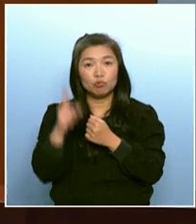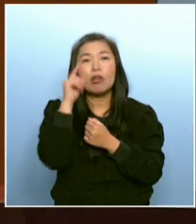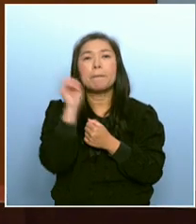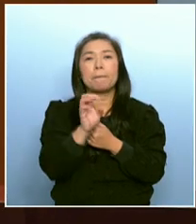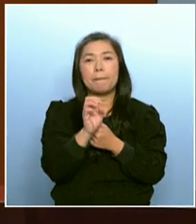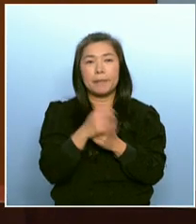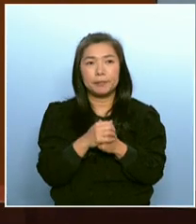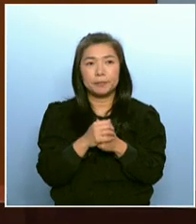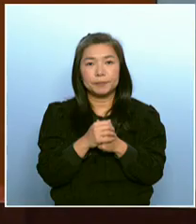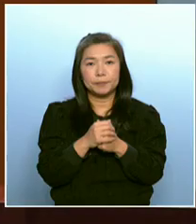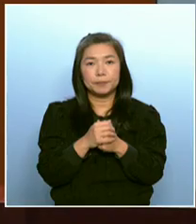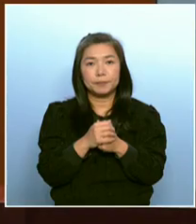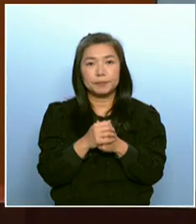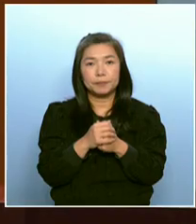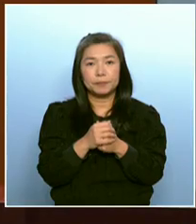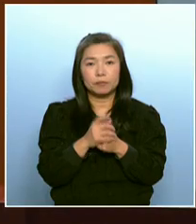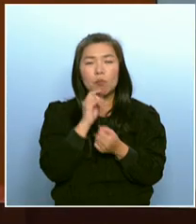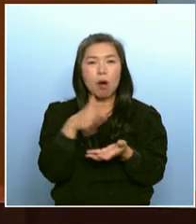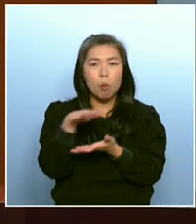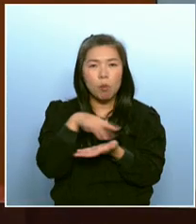point. Second,